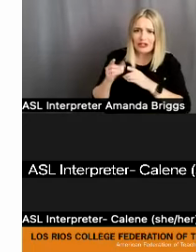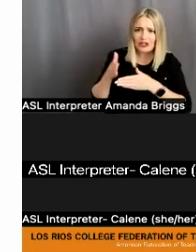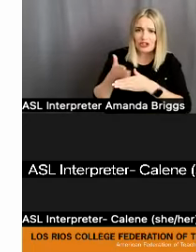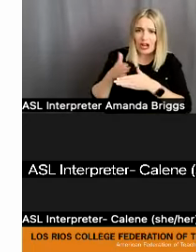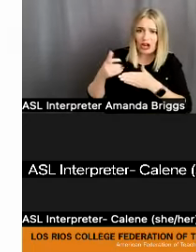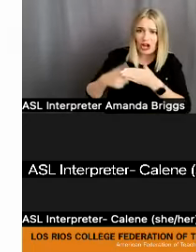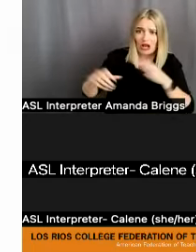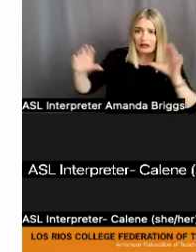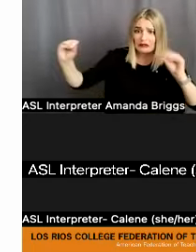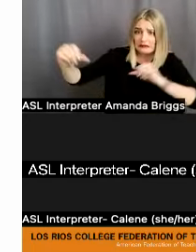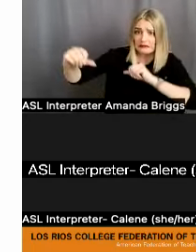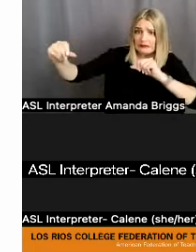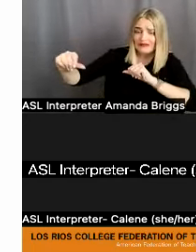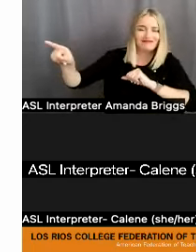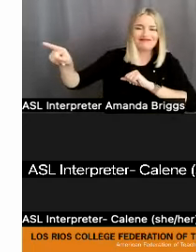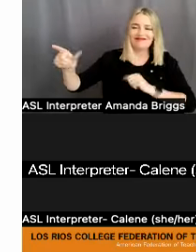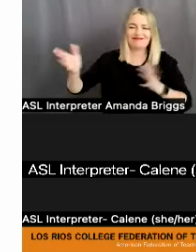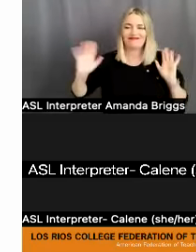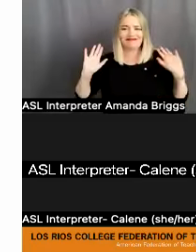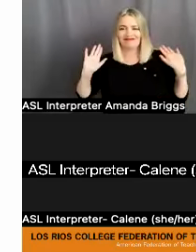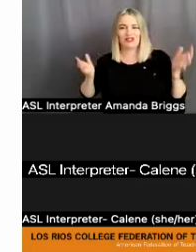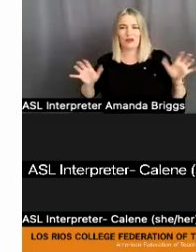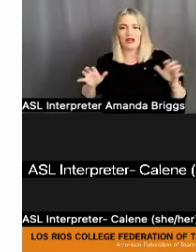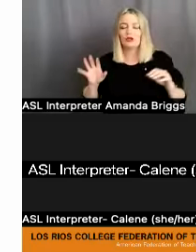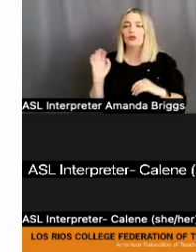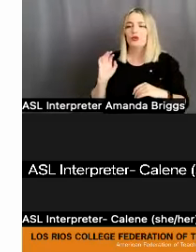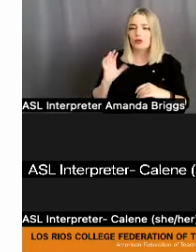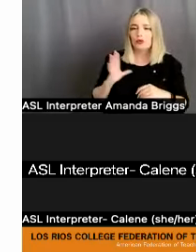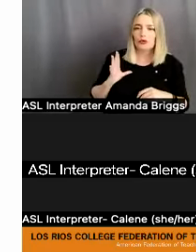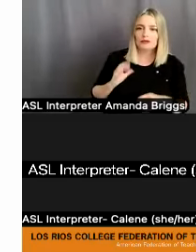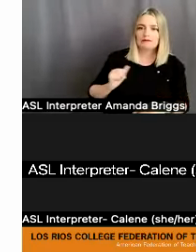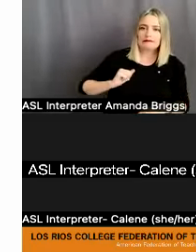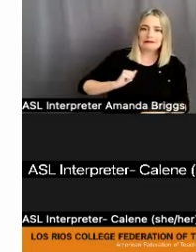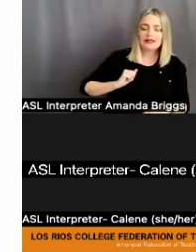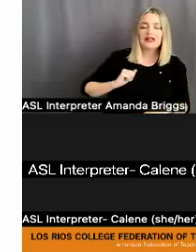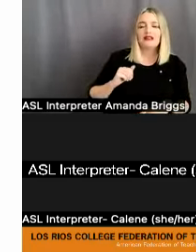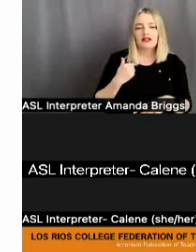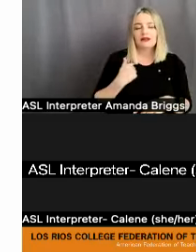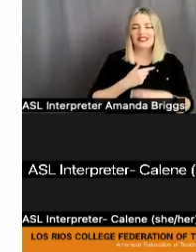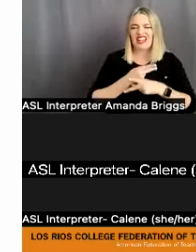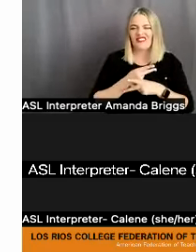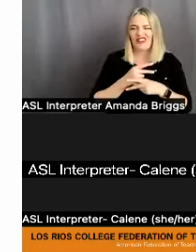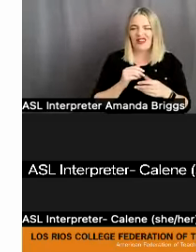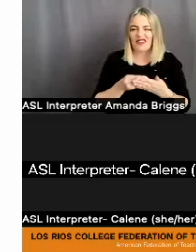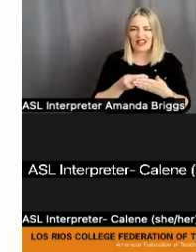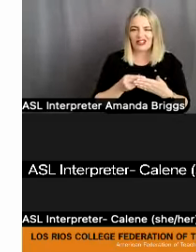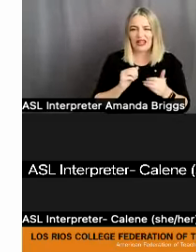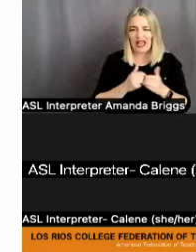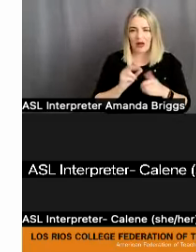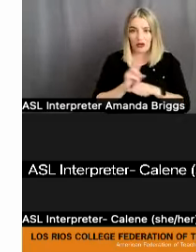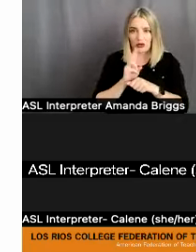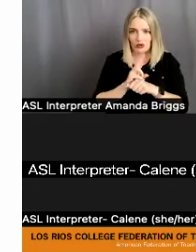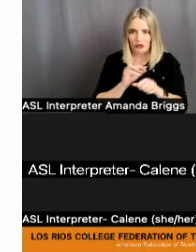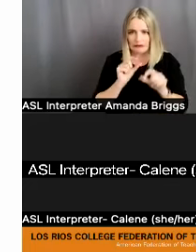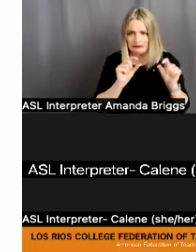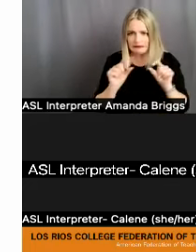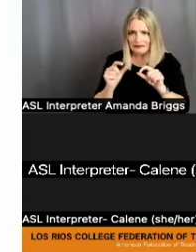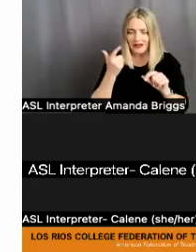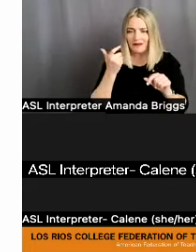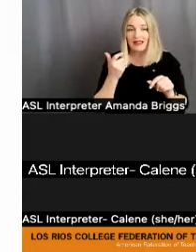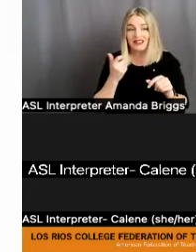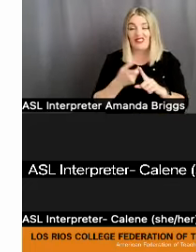not interested in doing that. And that's why we have to be a little bit careful financially in how these leaves get used, because they come